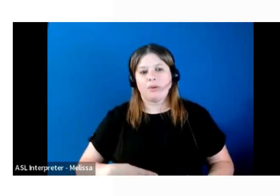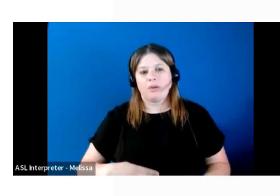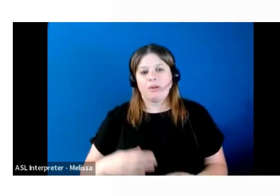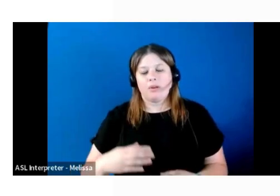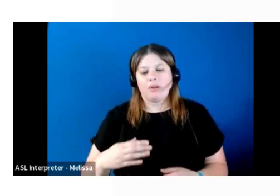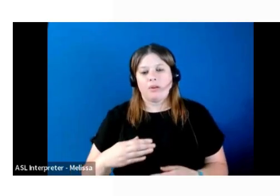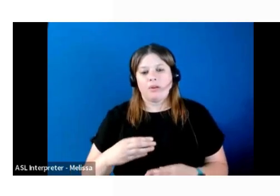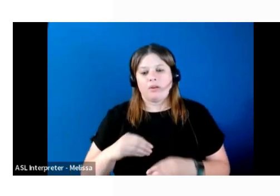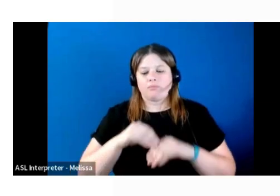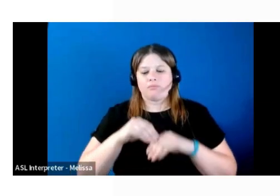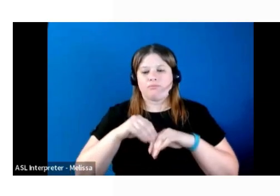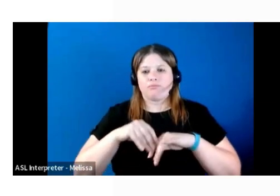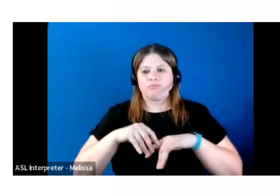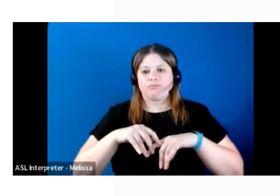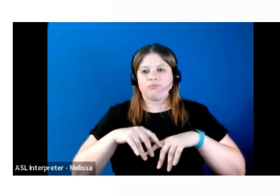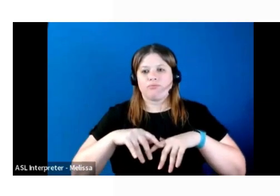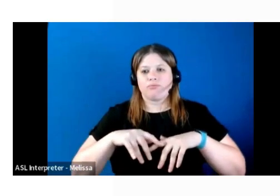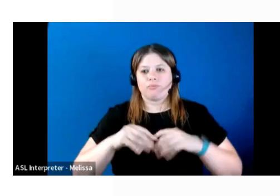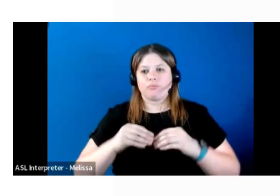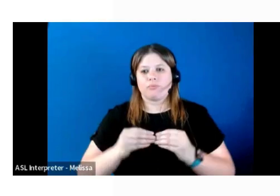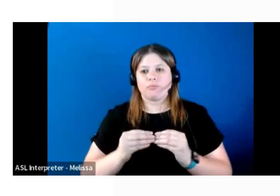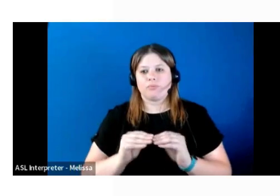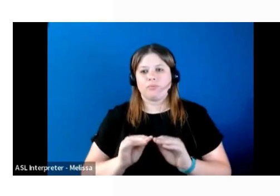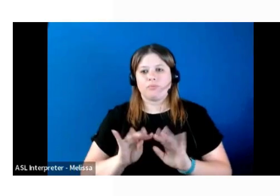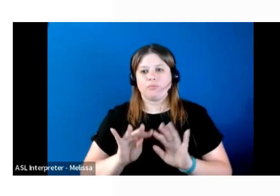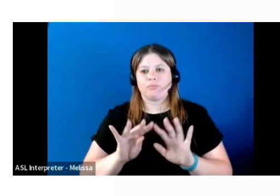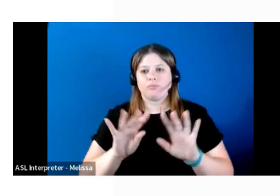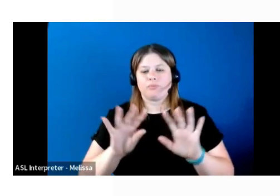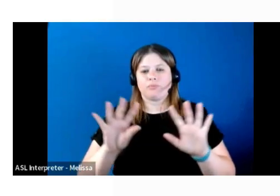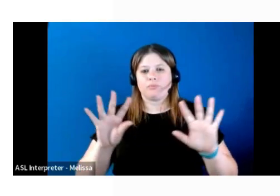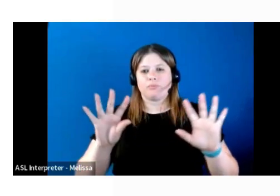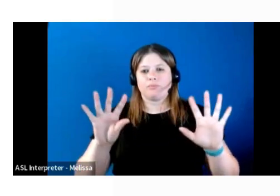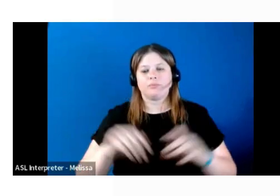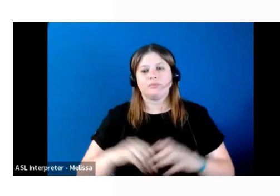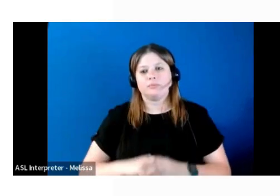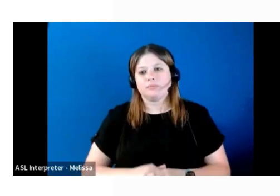reaching steady towards the light.